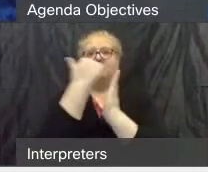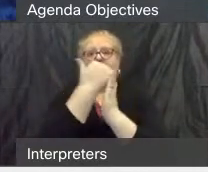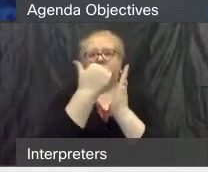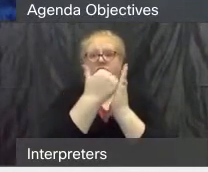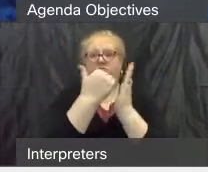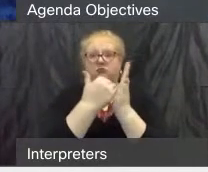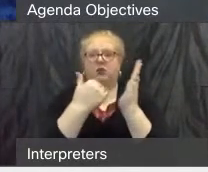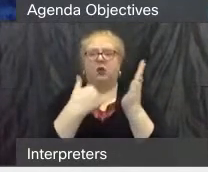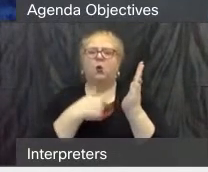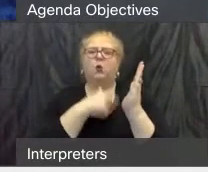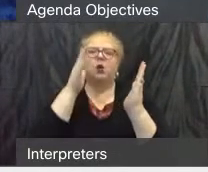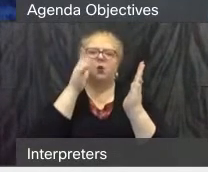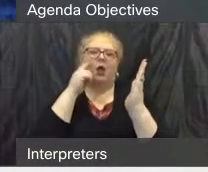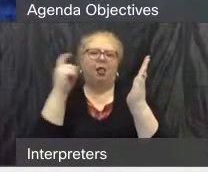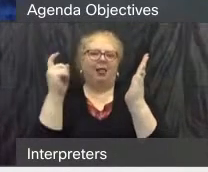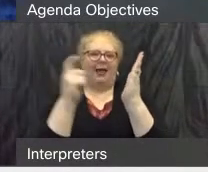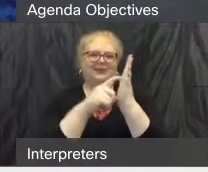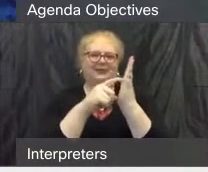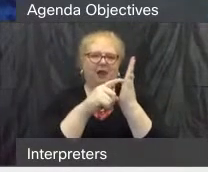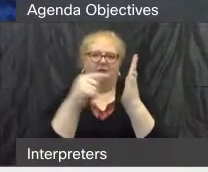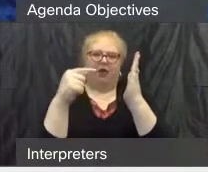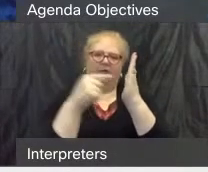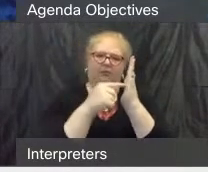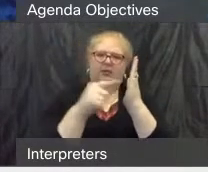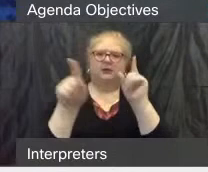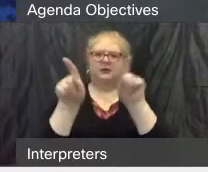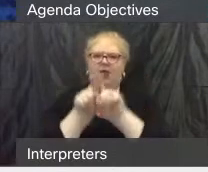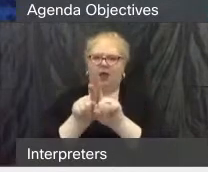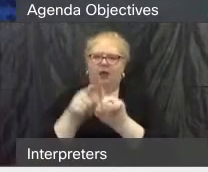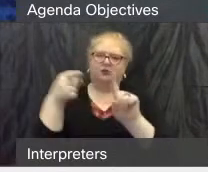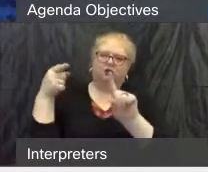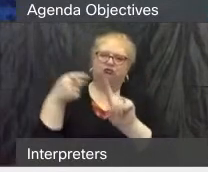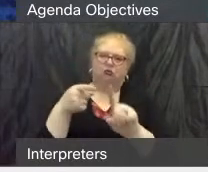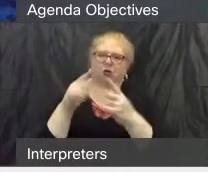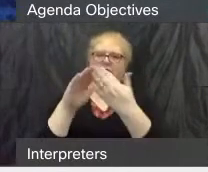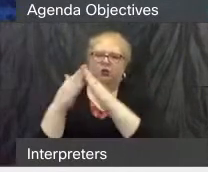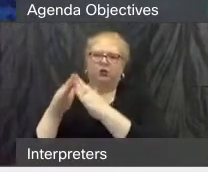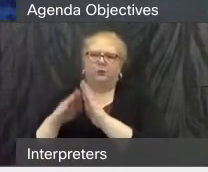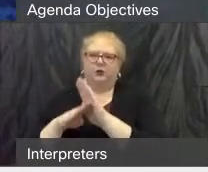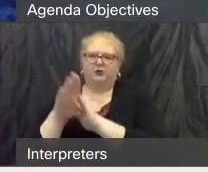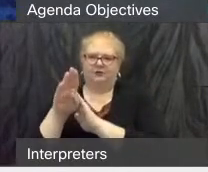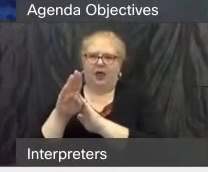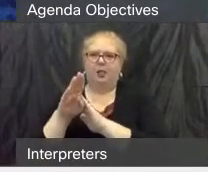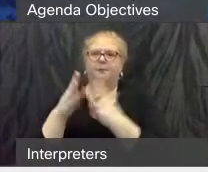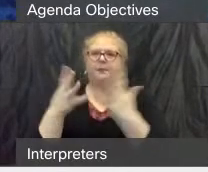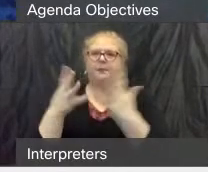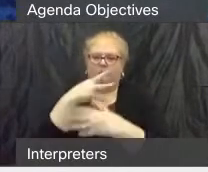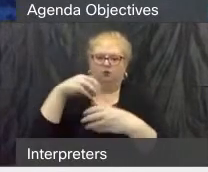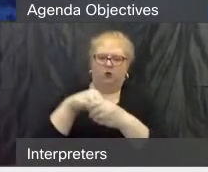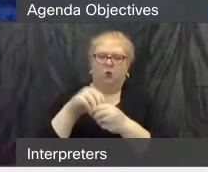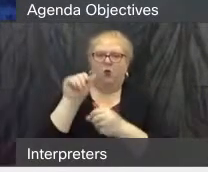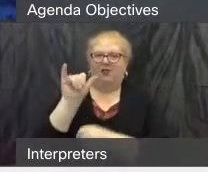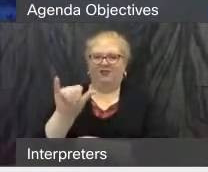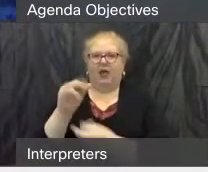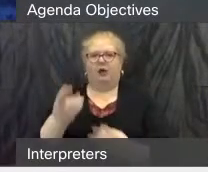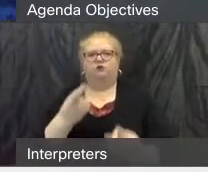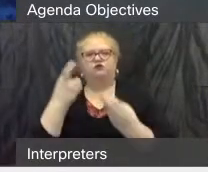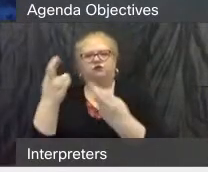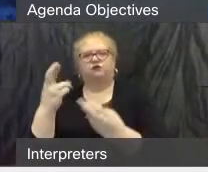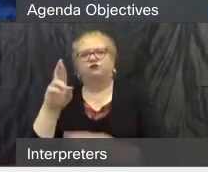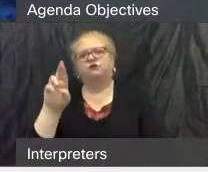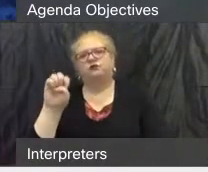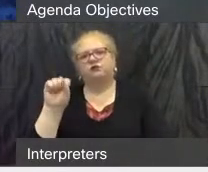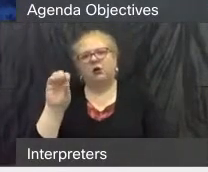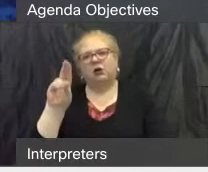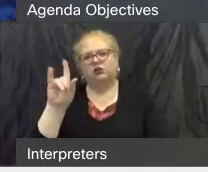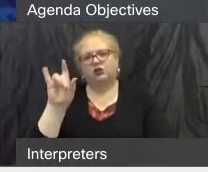areas or agenda items that we feel fit within the parameters of the resolution that you all passed. So,